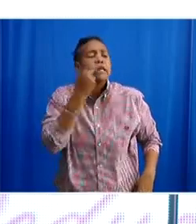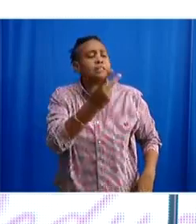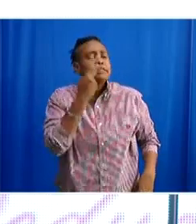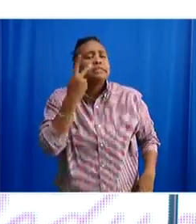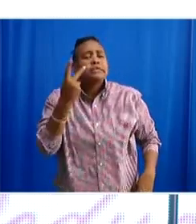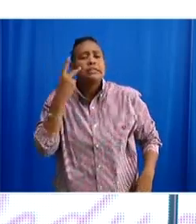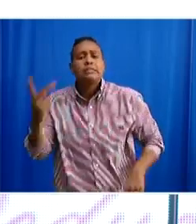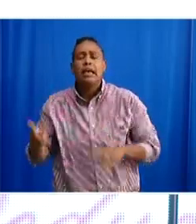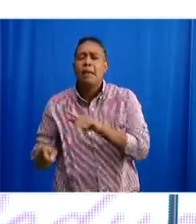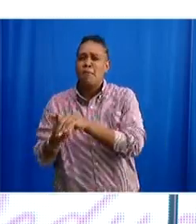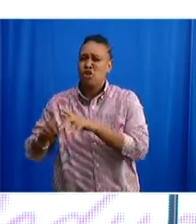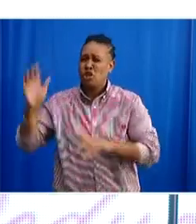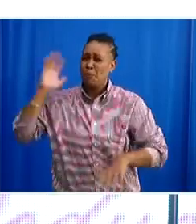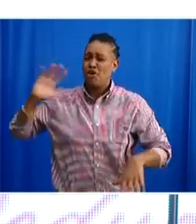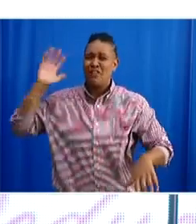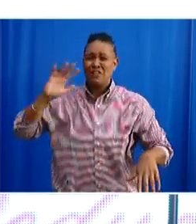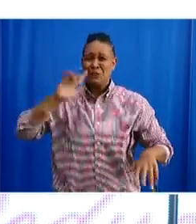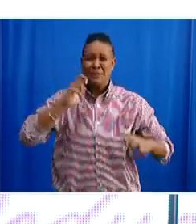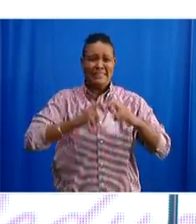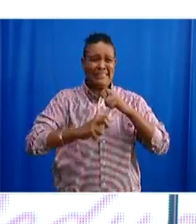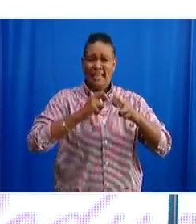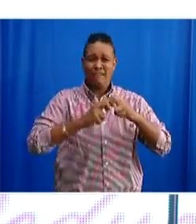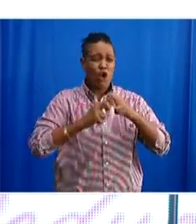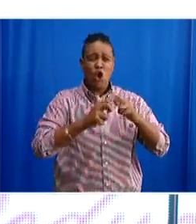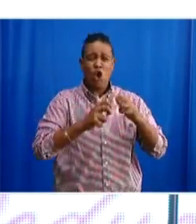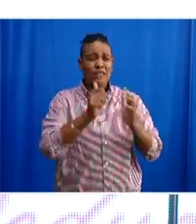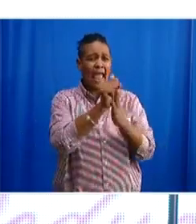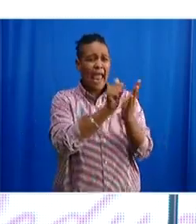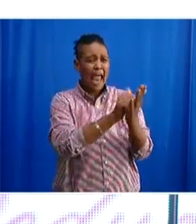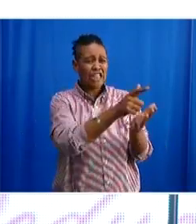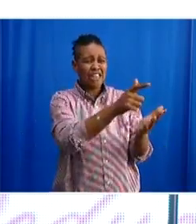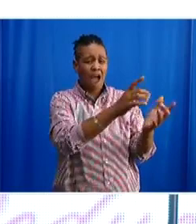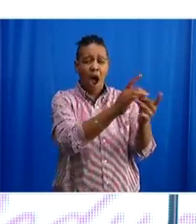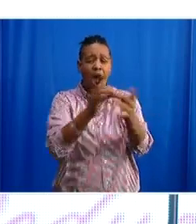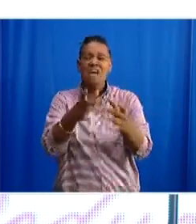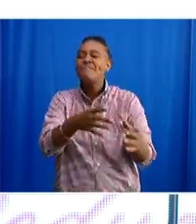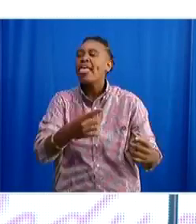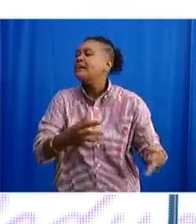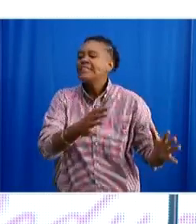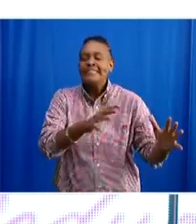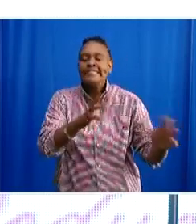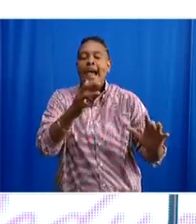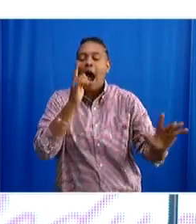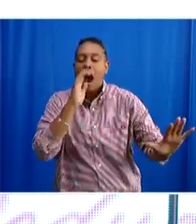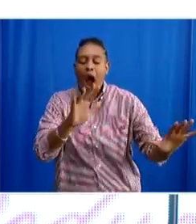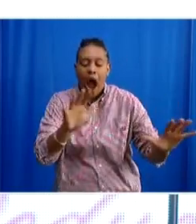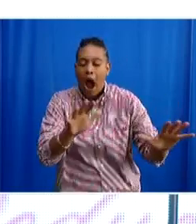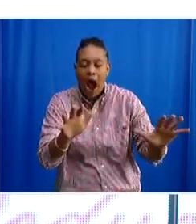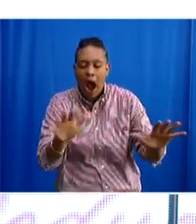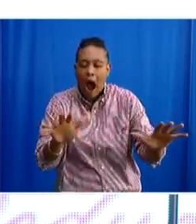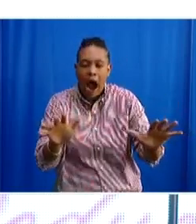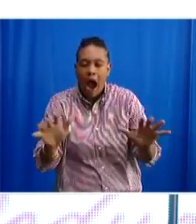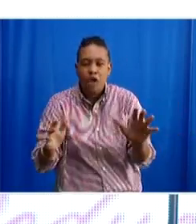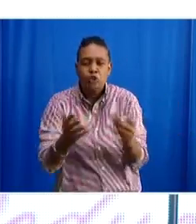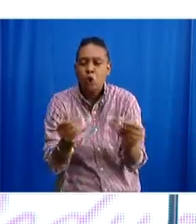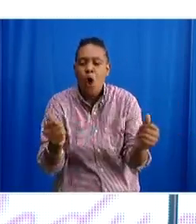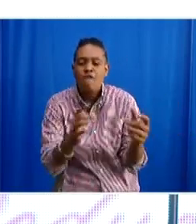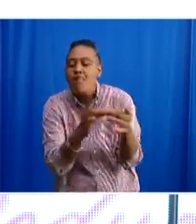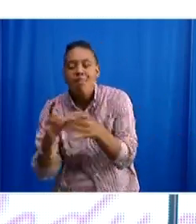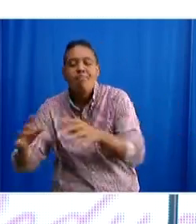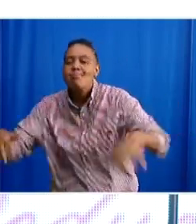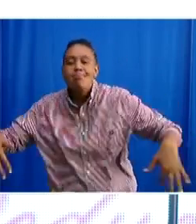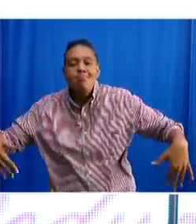emerging. Previously, it was difficult to get agencies to coordinate to resolving issues within